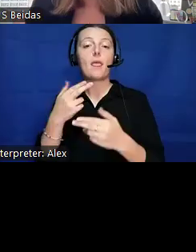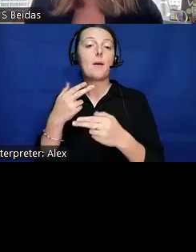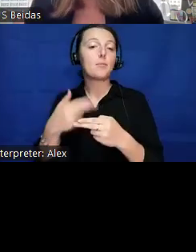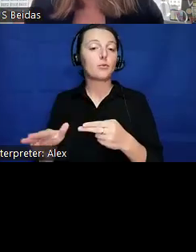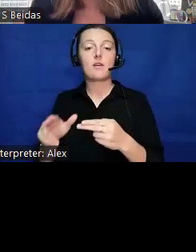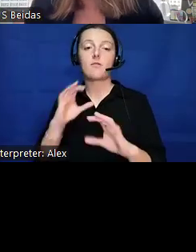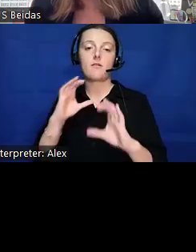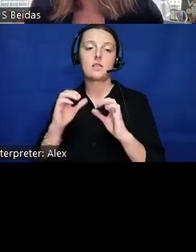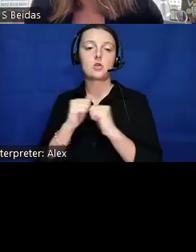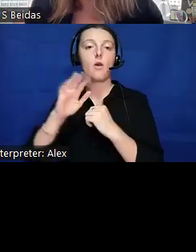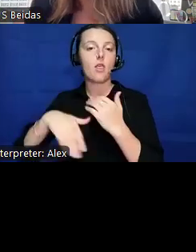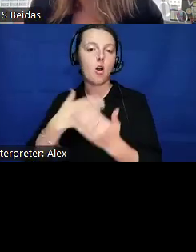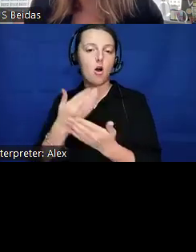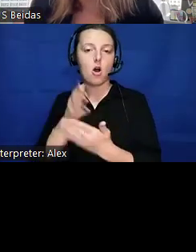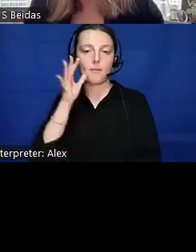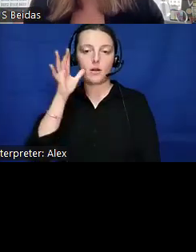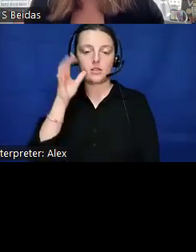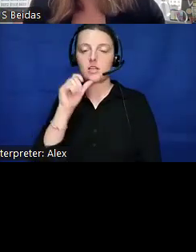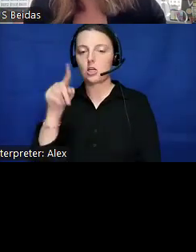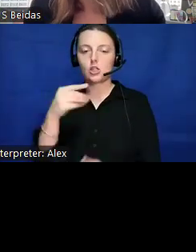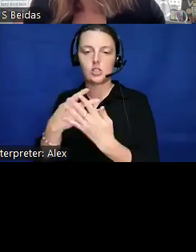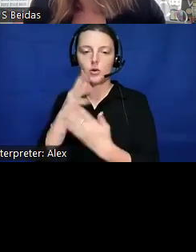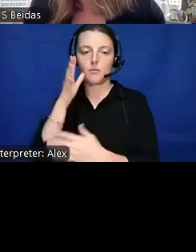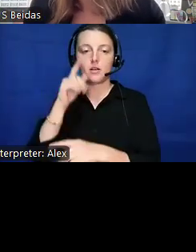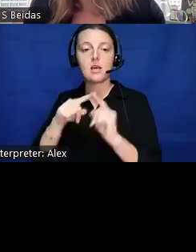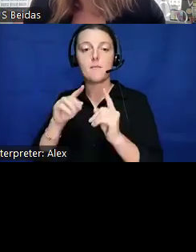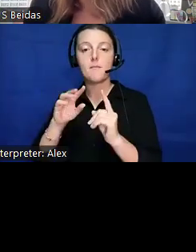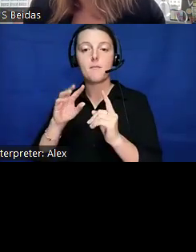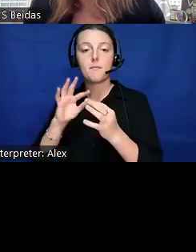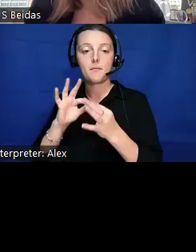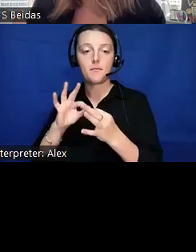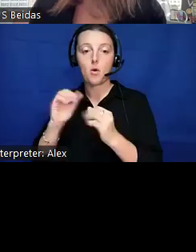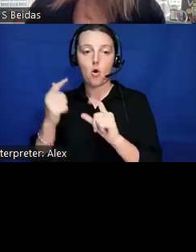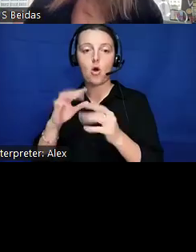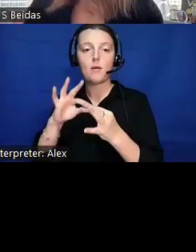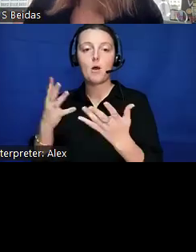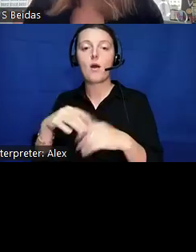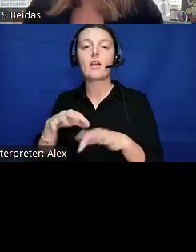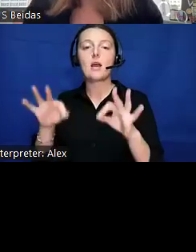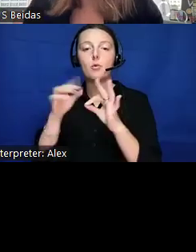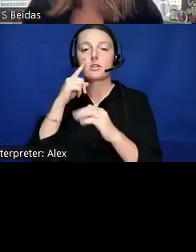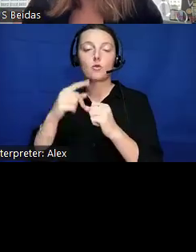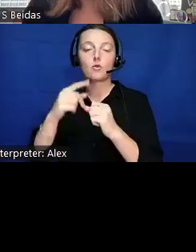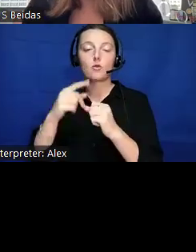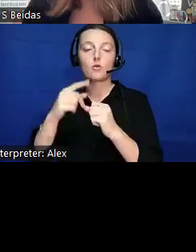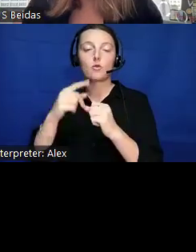parents, but all parents about the importance of secure firearm storage and offering free cable locks at well child visits.